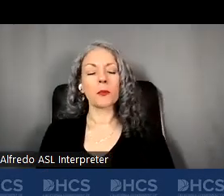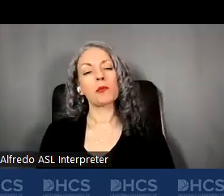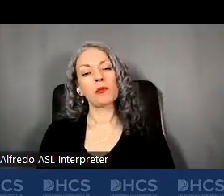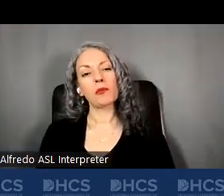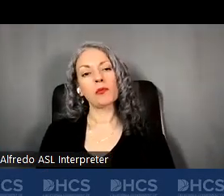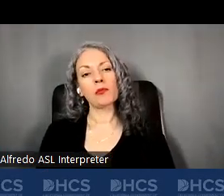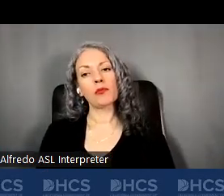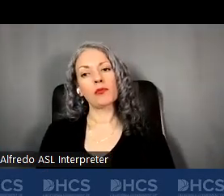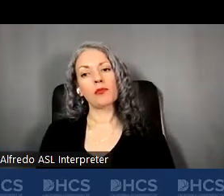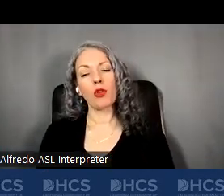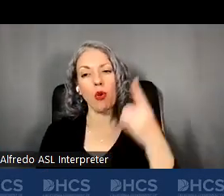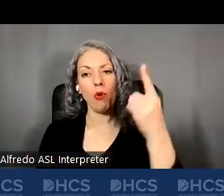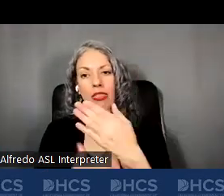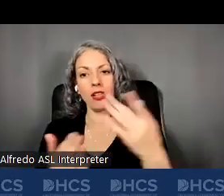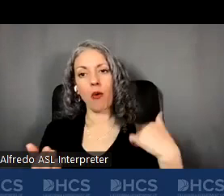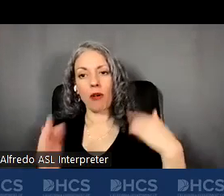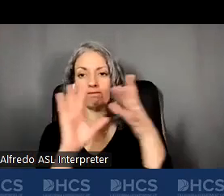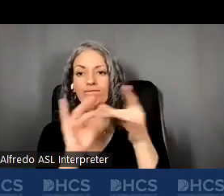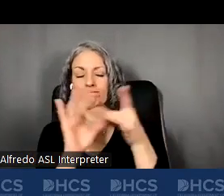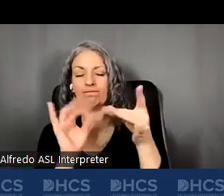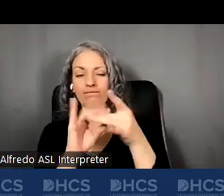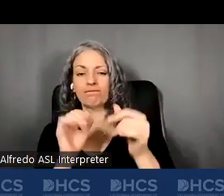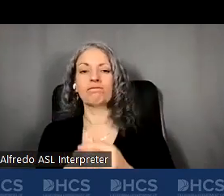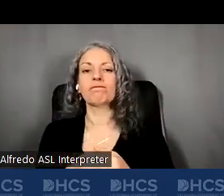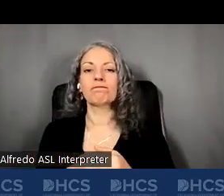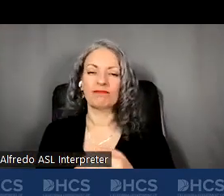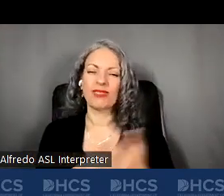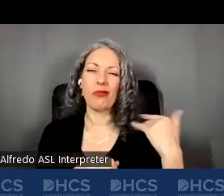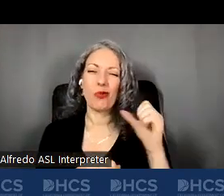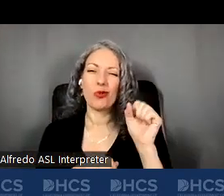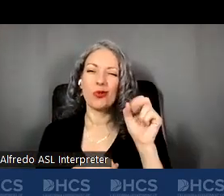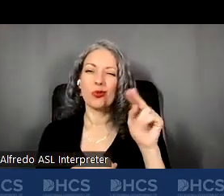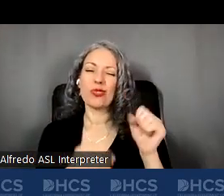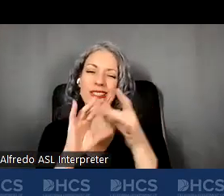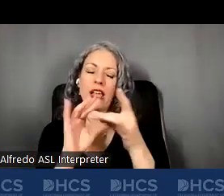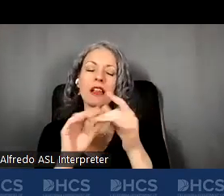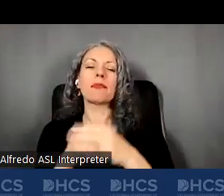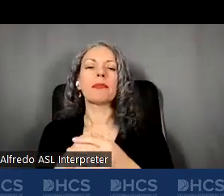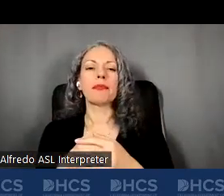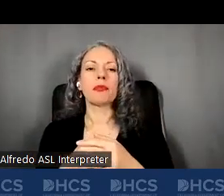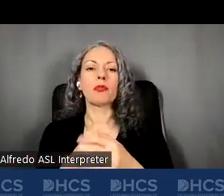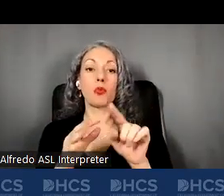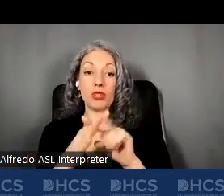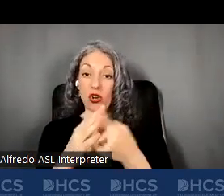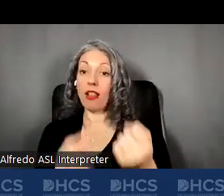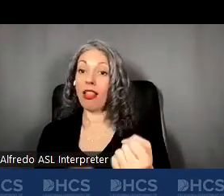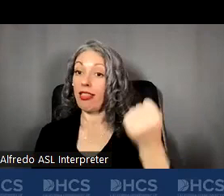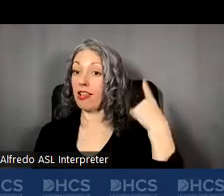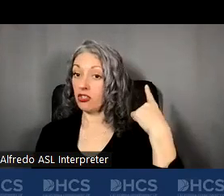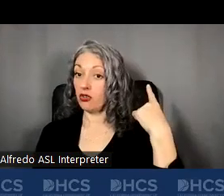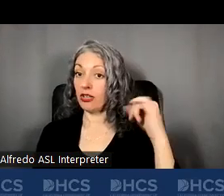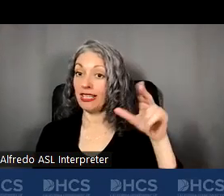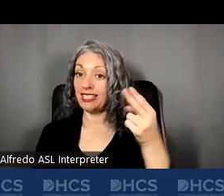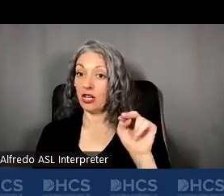So just one thing I did want to mention, as Susan said, we started this last year, kicked off January